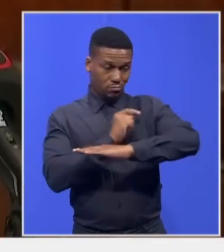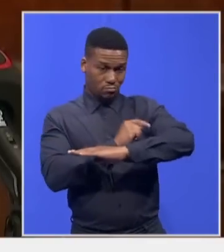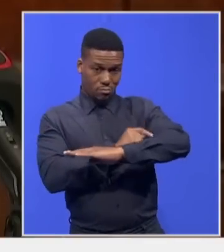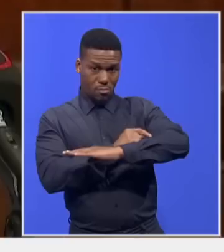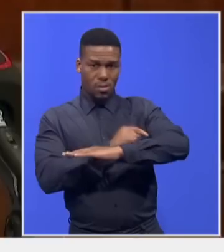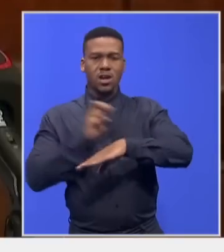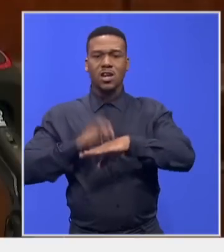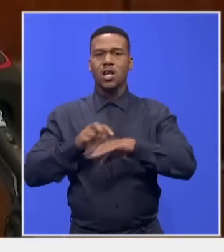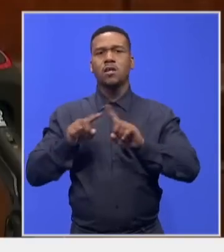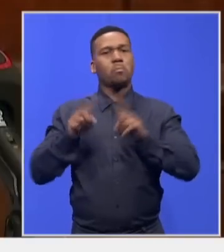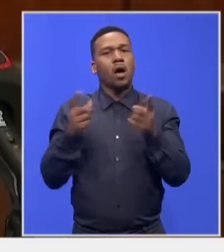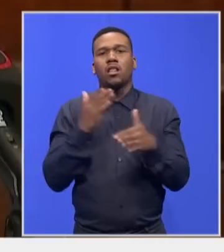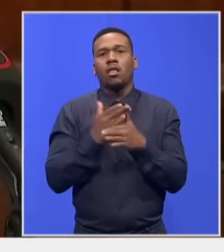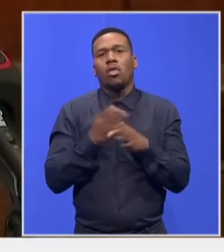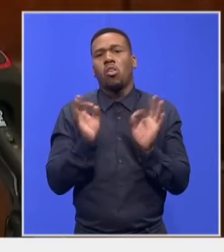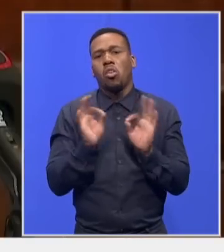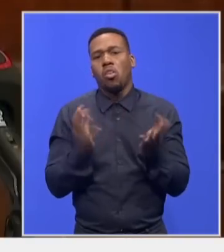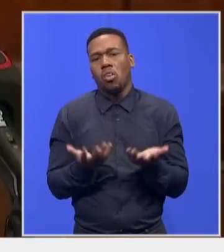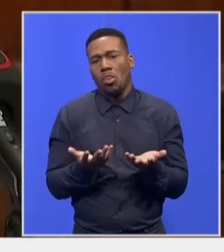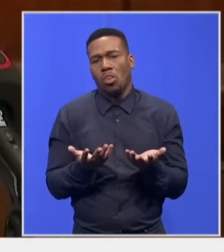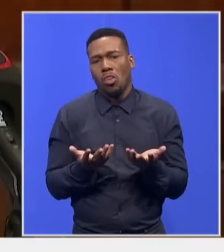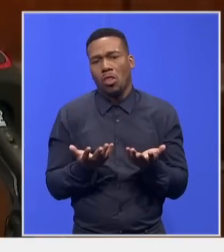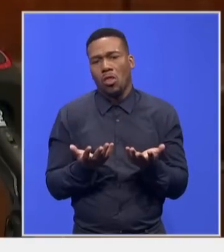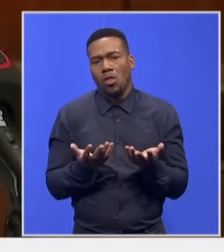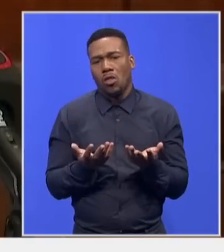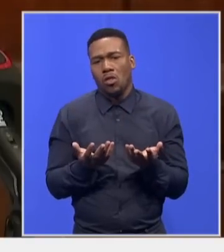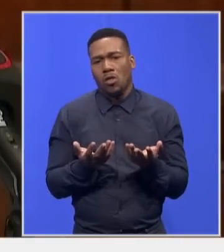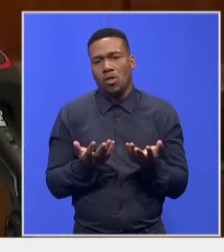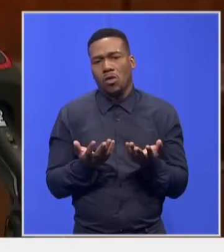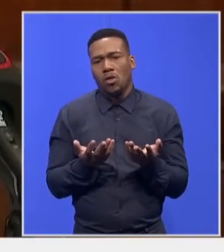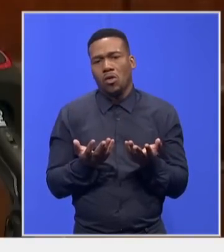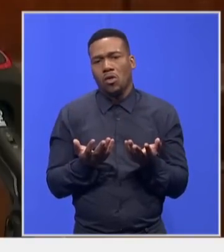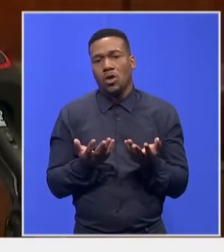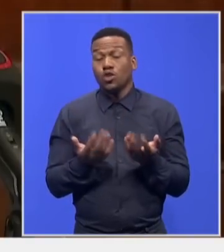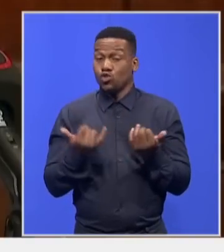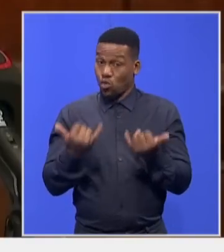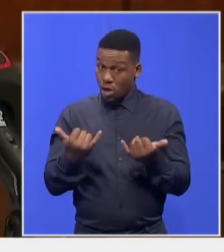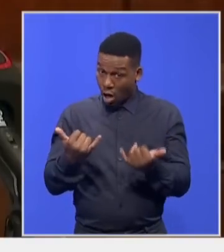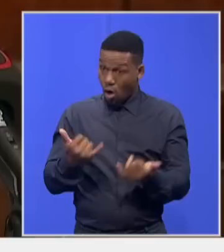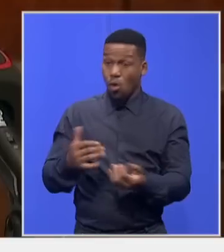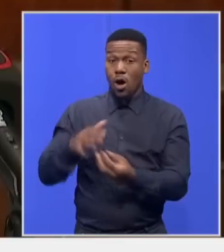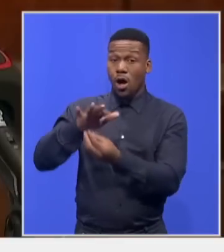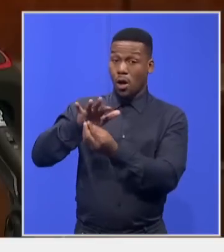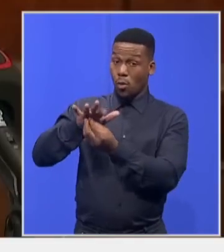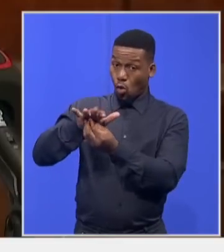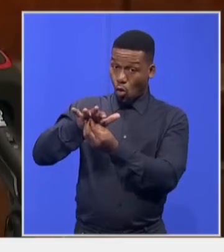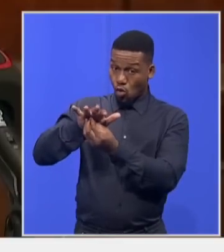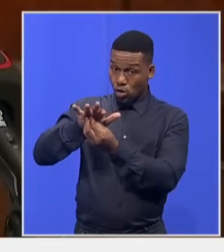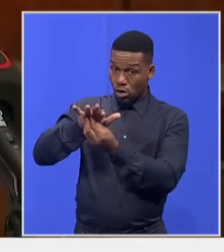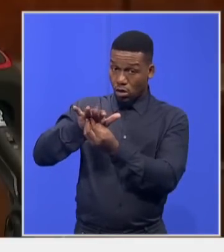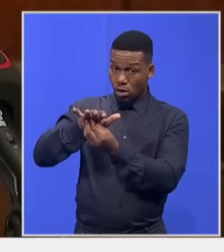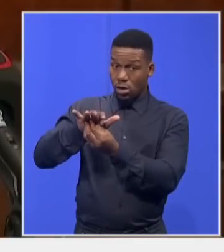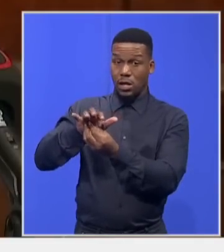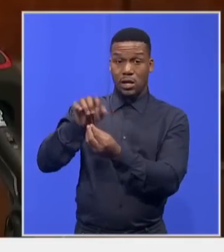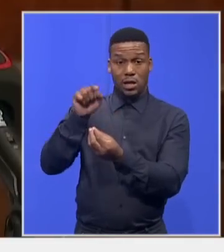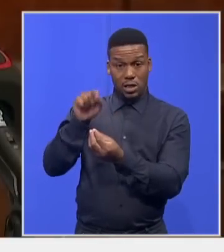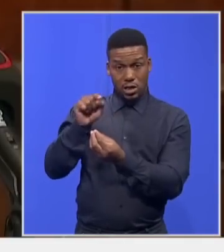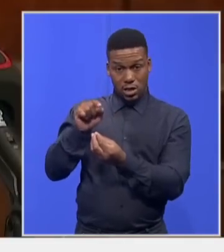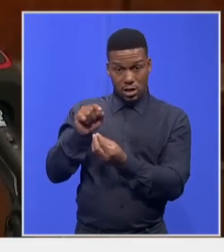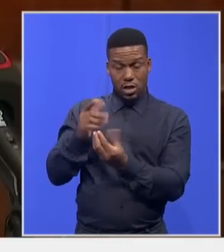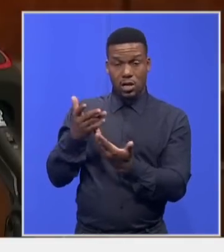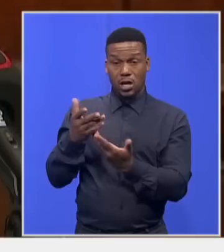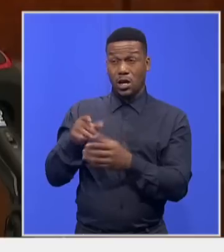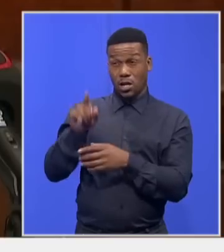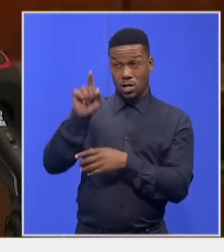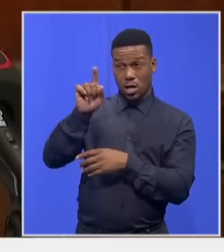your base load, essentially, that is, in our instance, is coal and also nuclear at Quebec, is